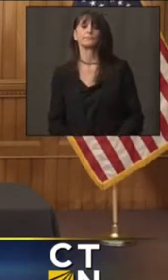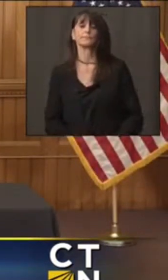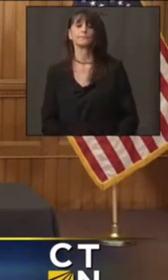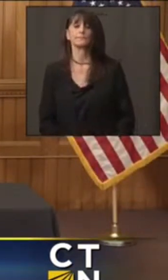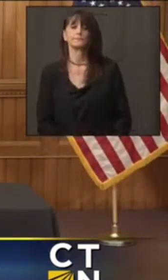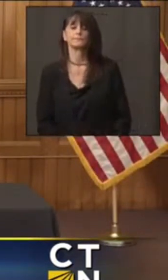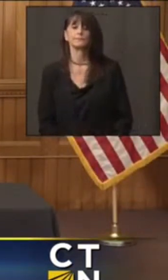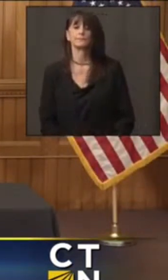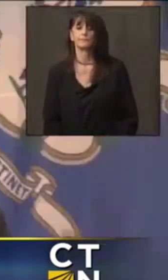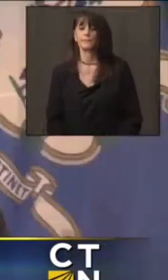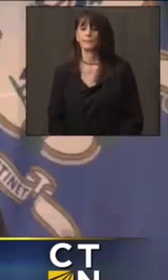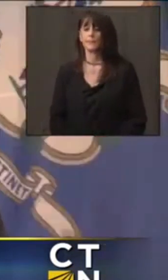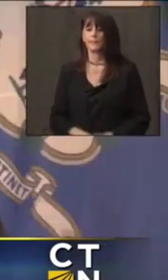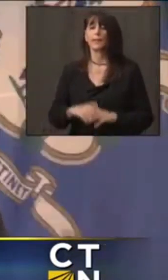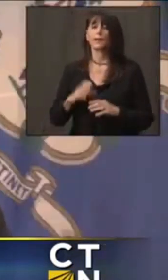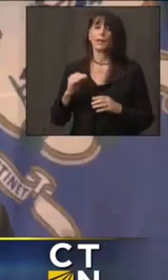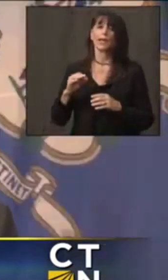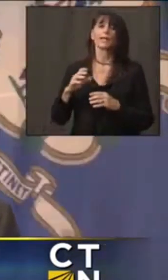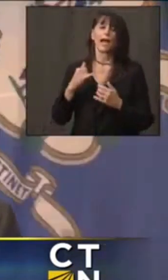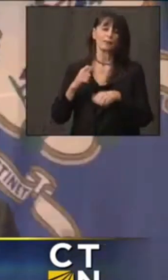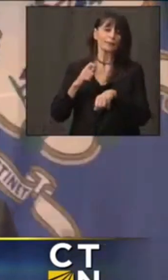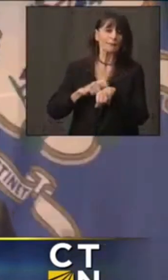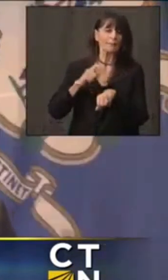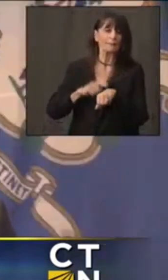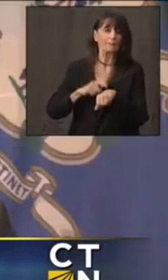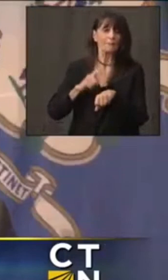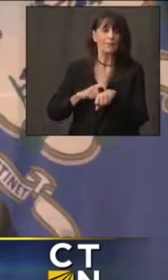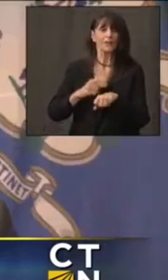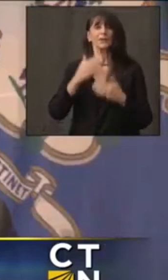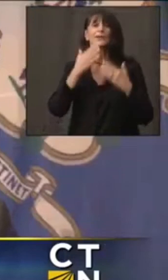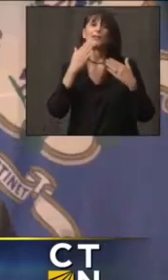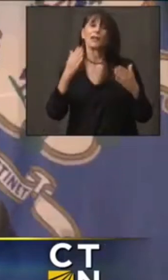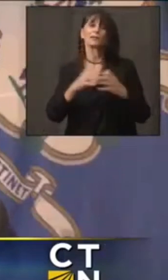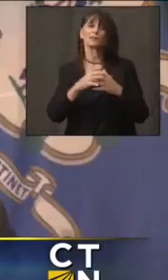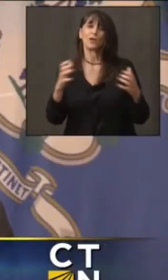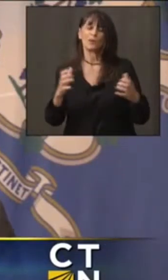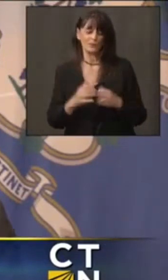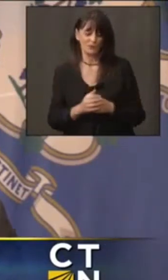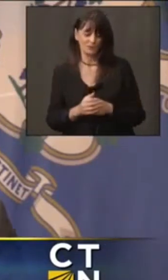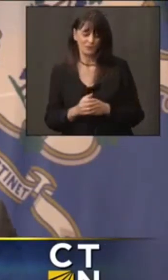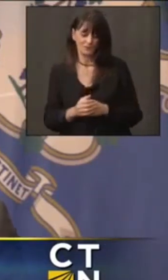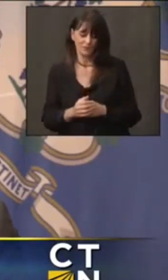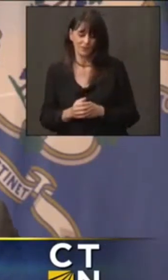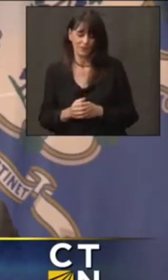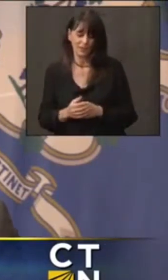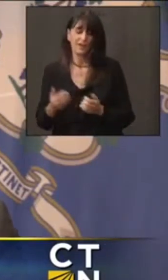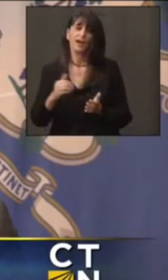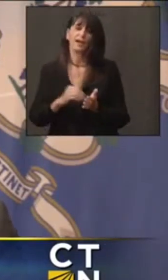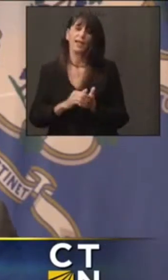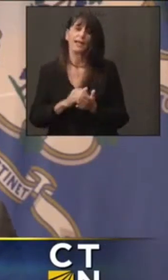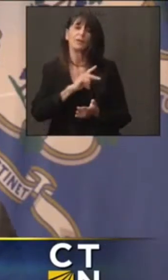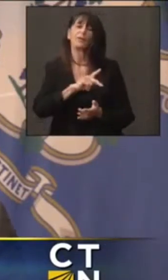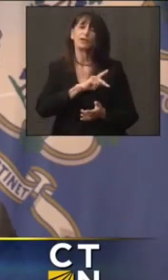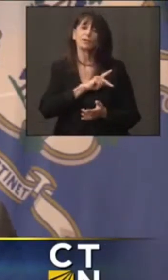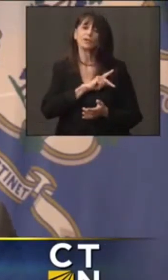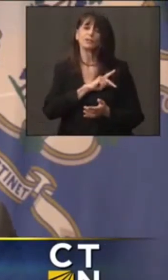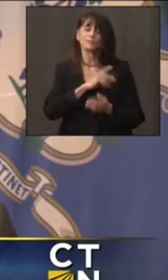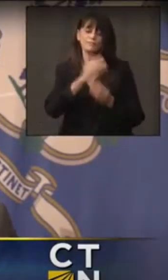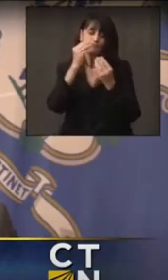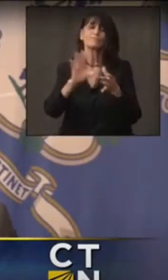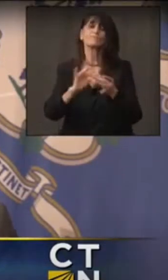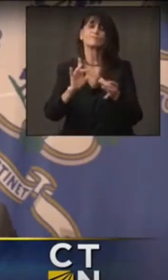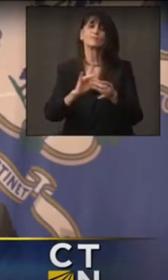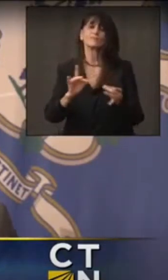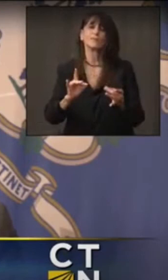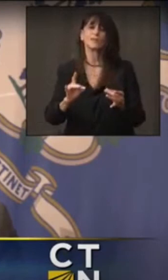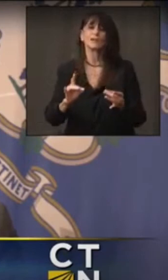All right, Max has given me the signal. Thanks, you guys. I just wanted to say on a personal note, we're talking about the